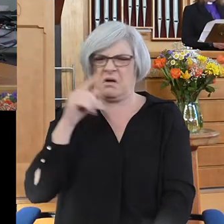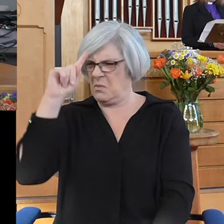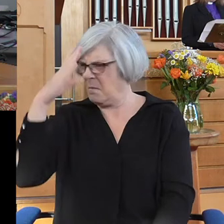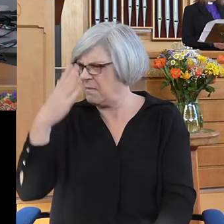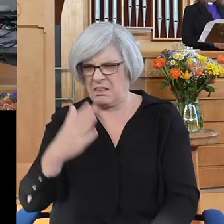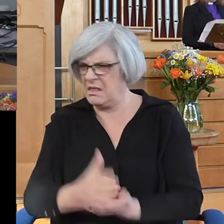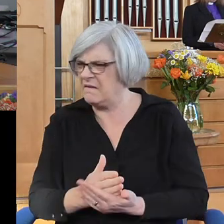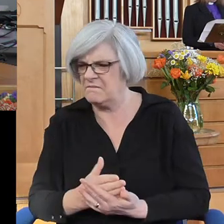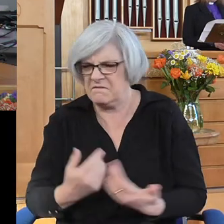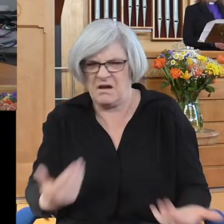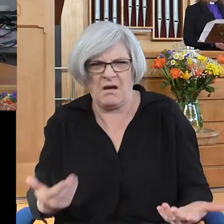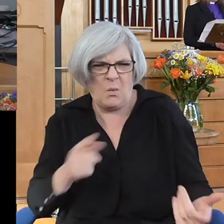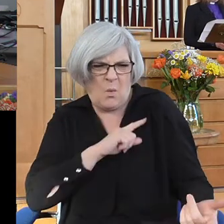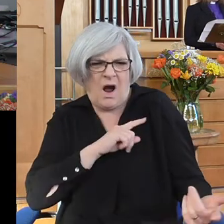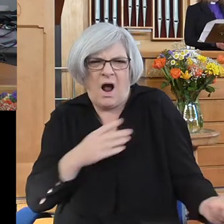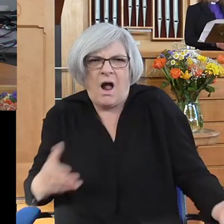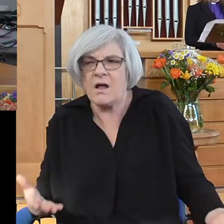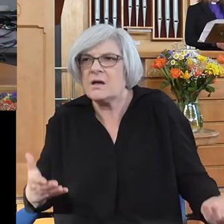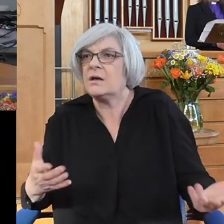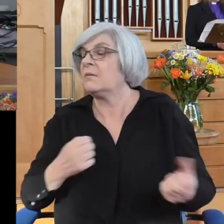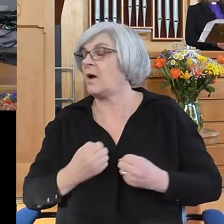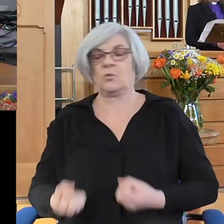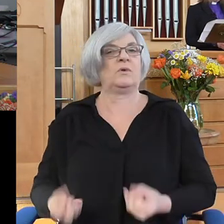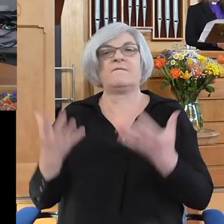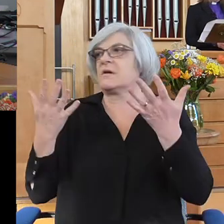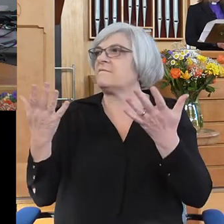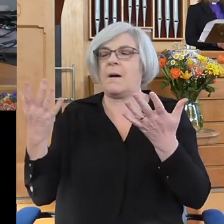every difficulty, you did not give up.